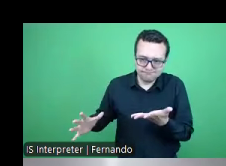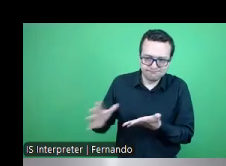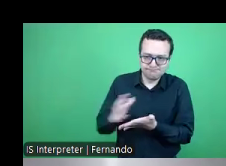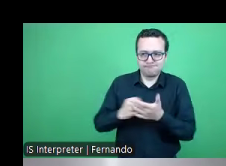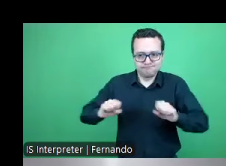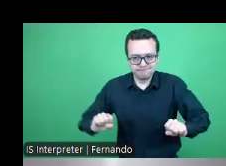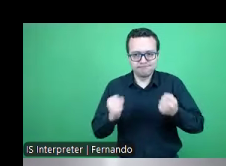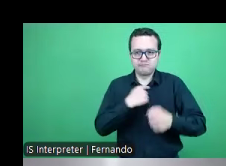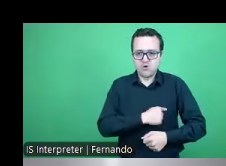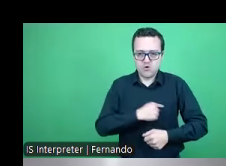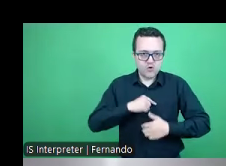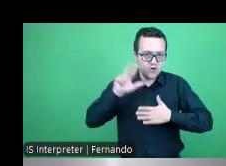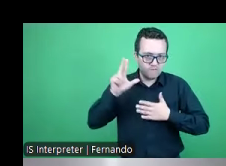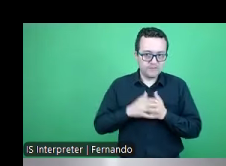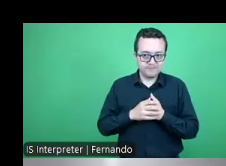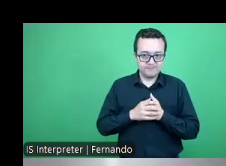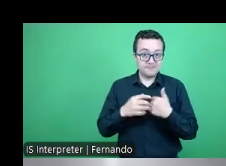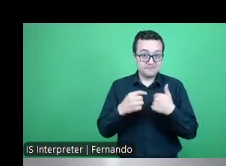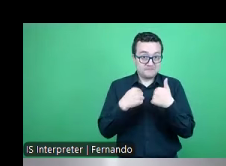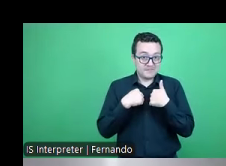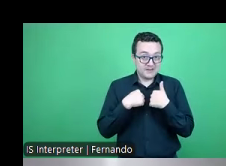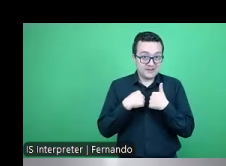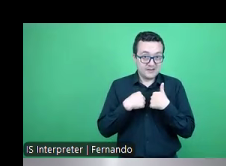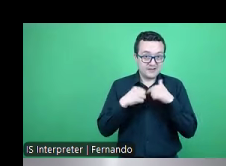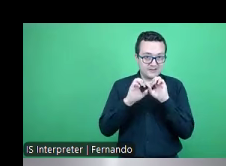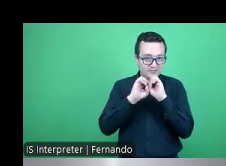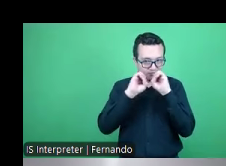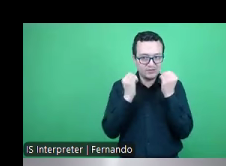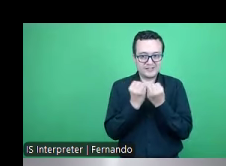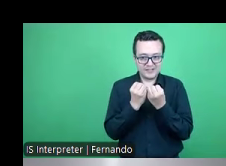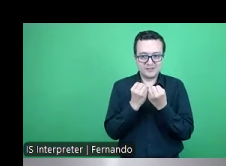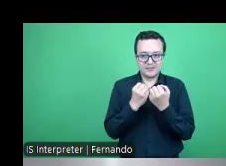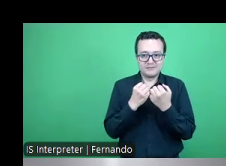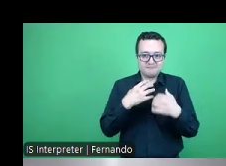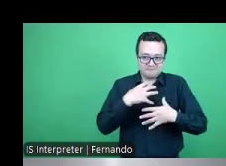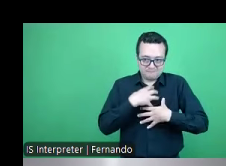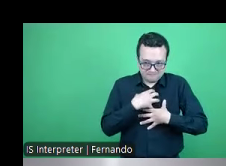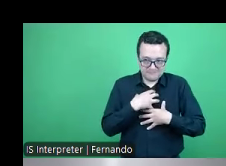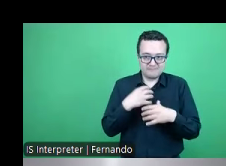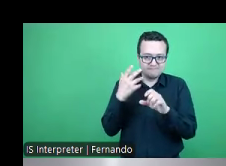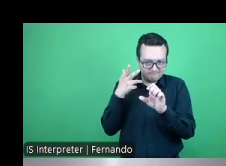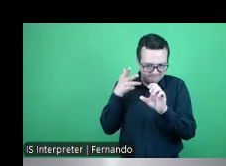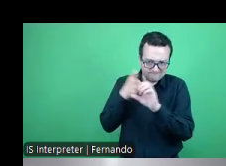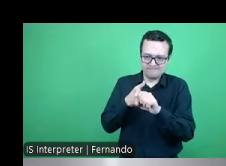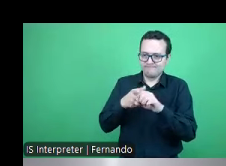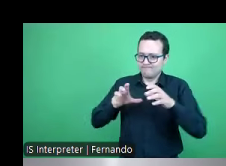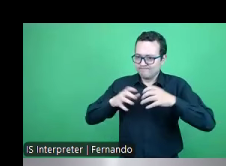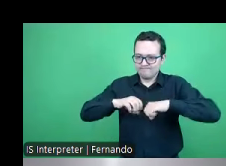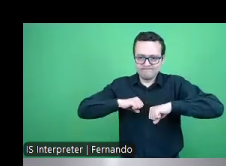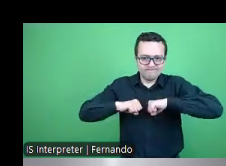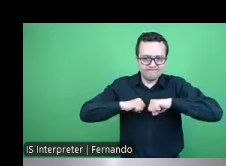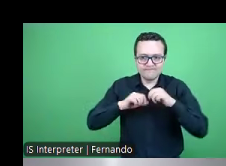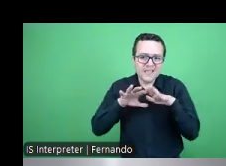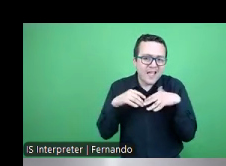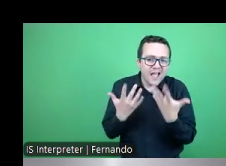sudah kemudian involved in order to strengthen the commitment that has kami already been given komitmenkan di by the tahun government GDS 2022 in tersebut.